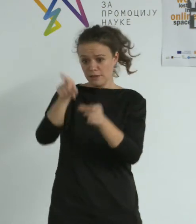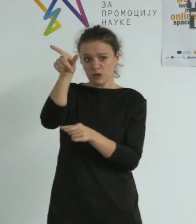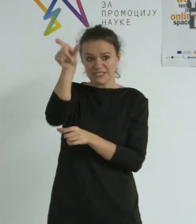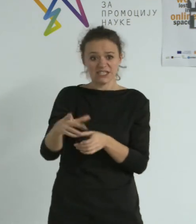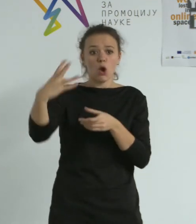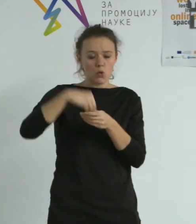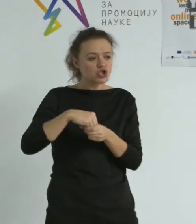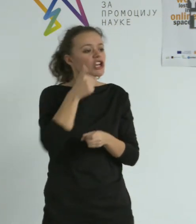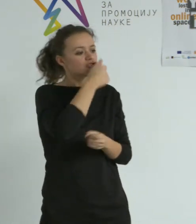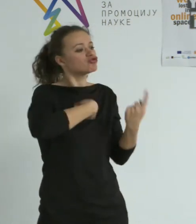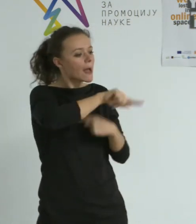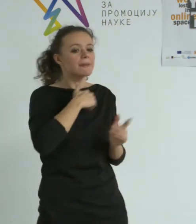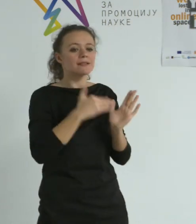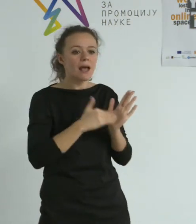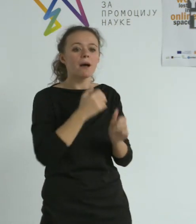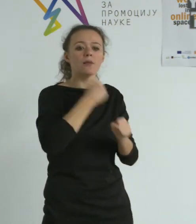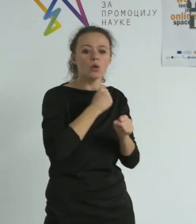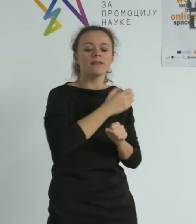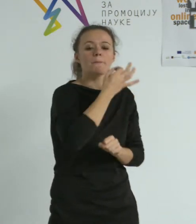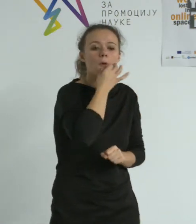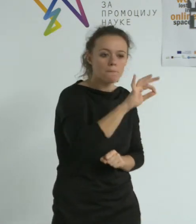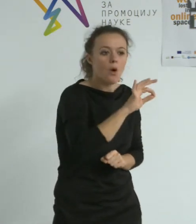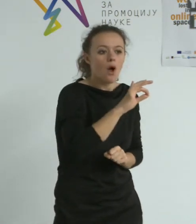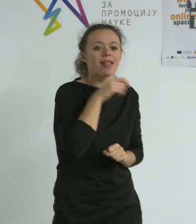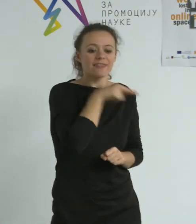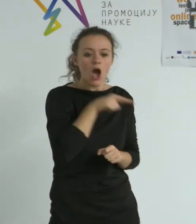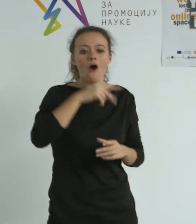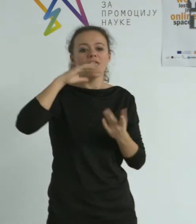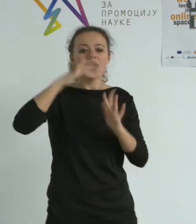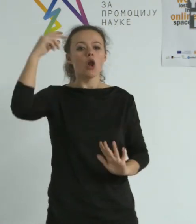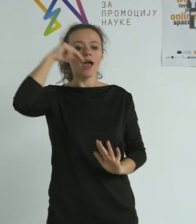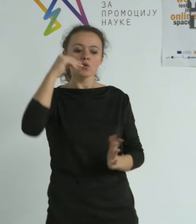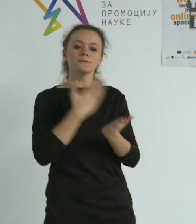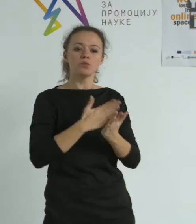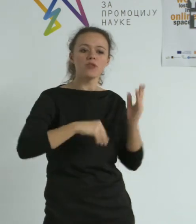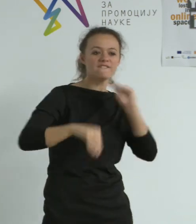better to make this course more interesting?